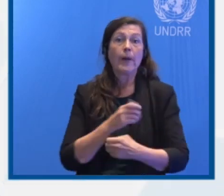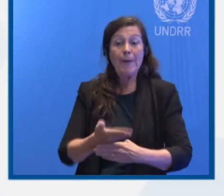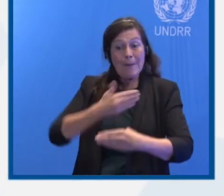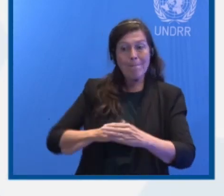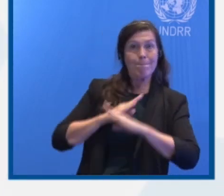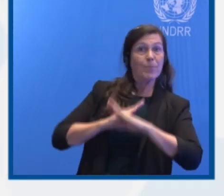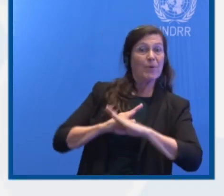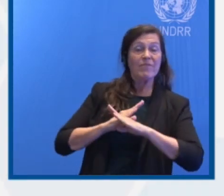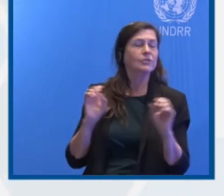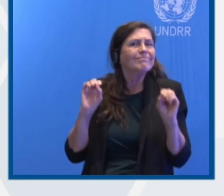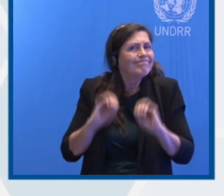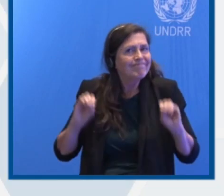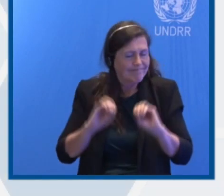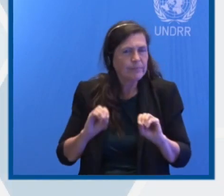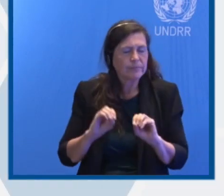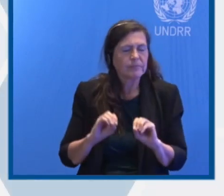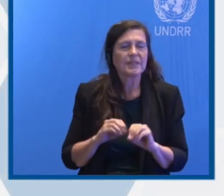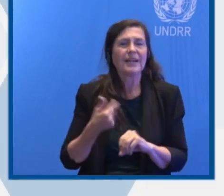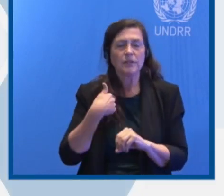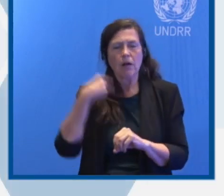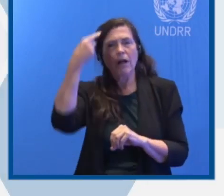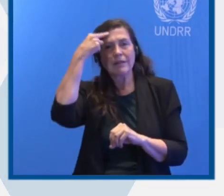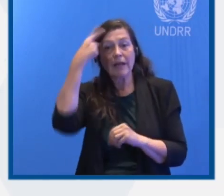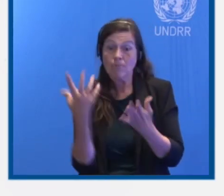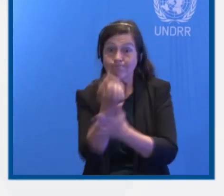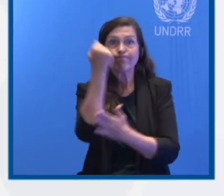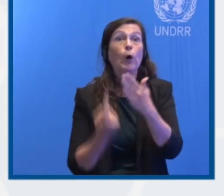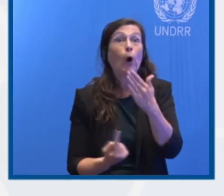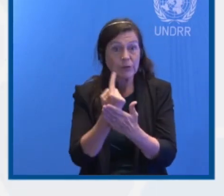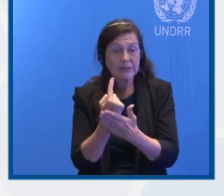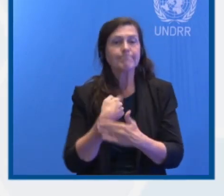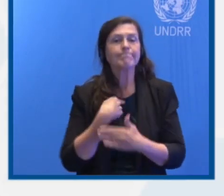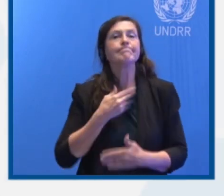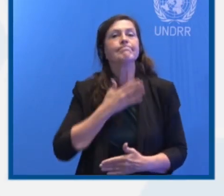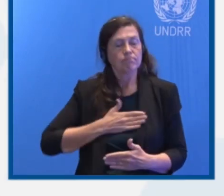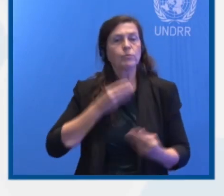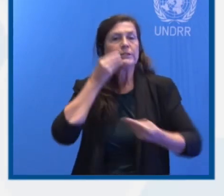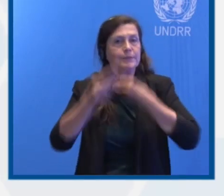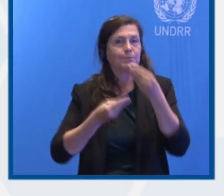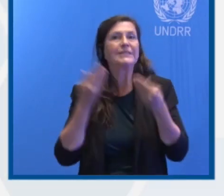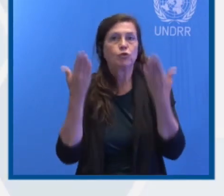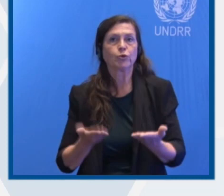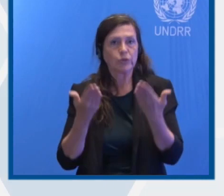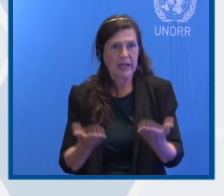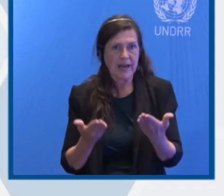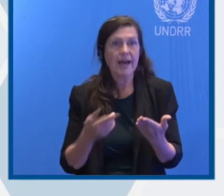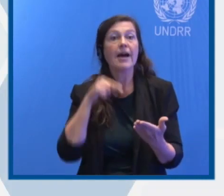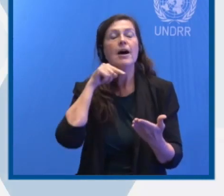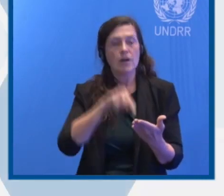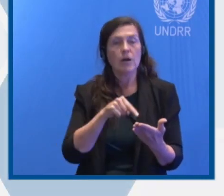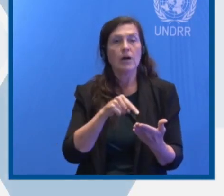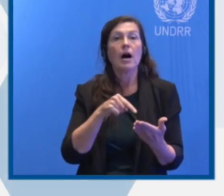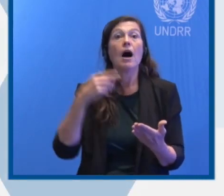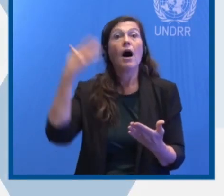speak to opportunities. And when we speak to opportunities, again, I want to speak to today's very important gathering, where